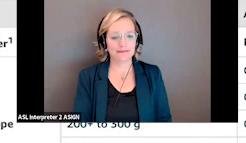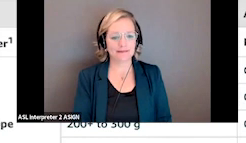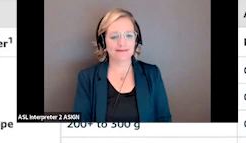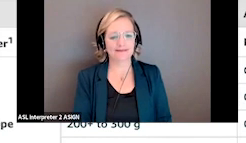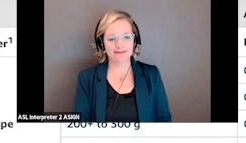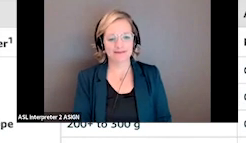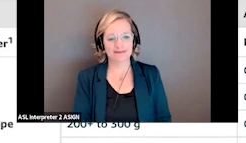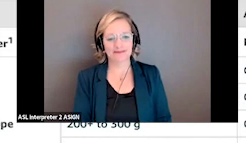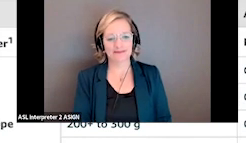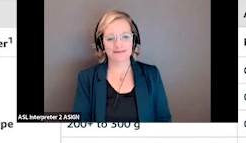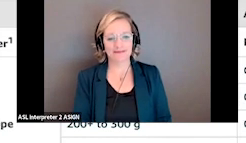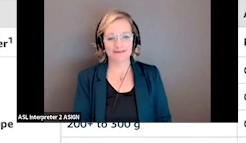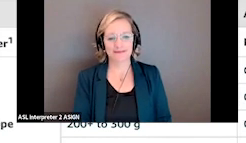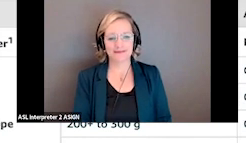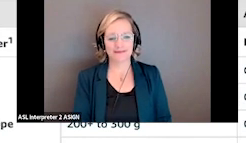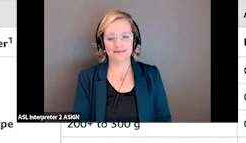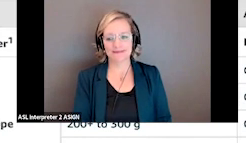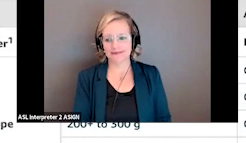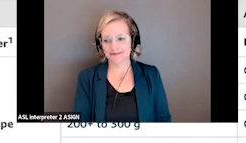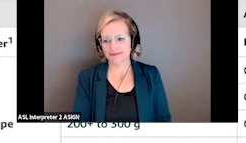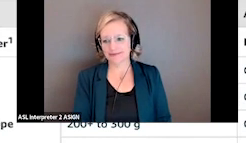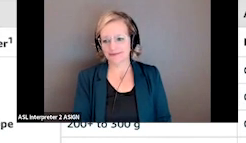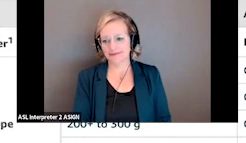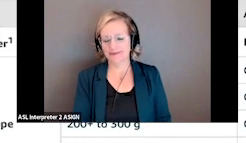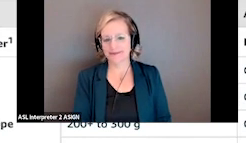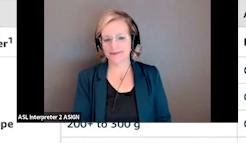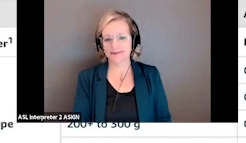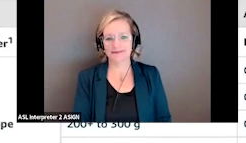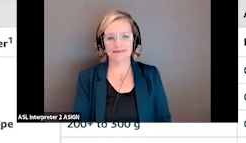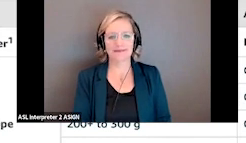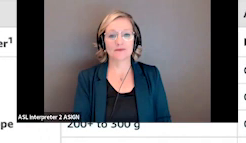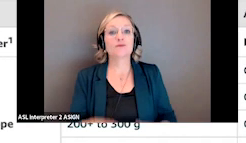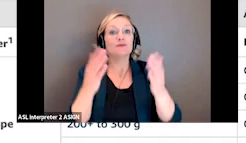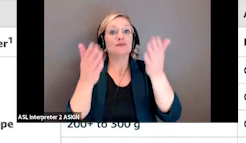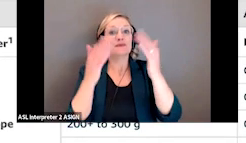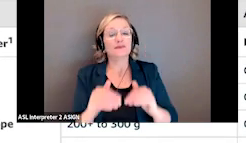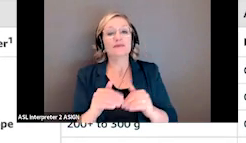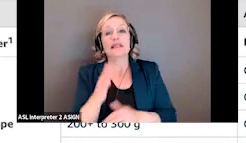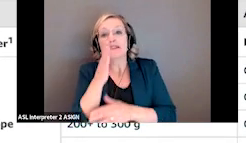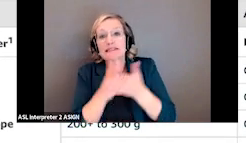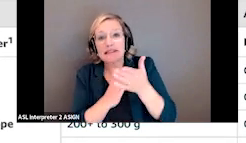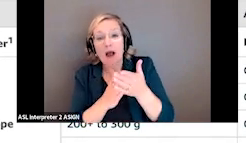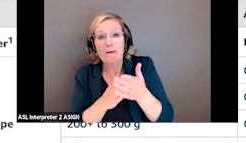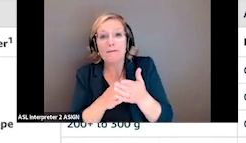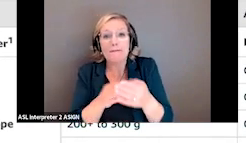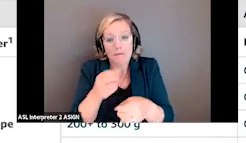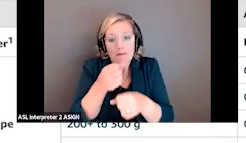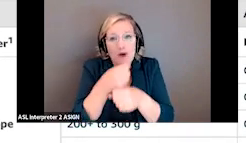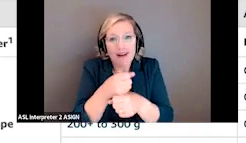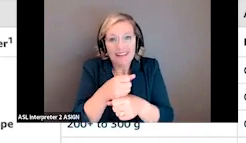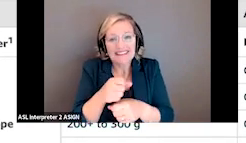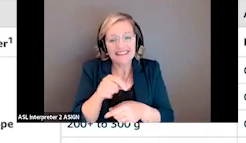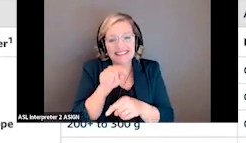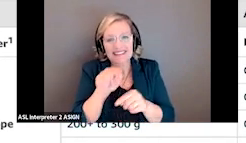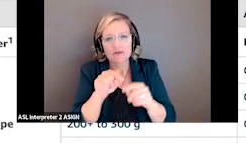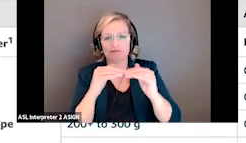Now, there is an opportunity for products that are under $11 Canadian that'll have a